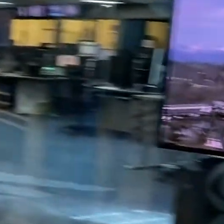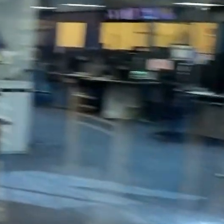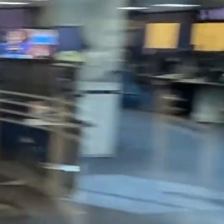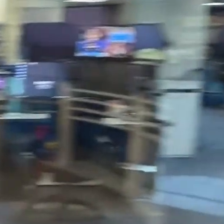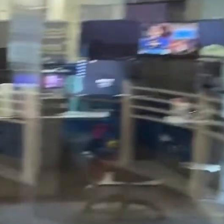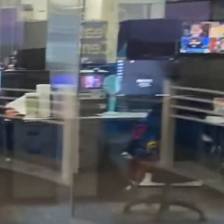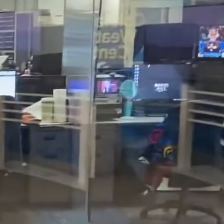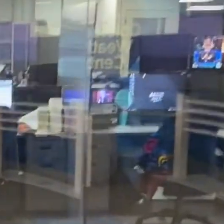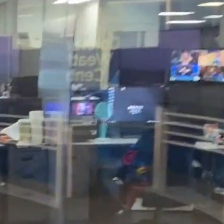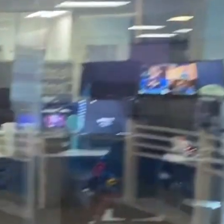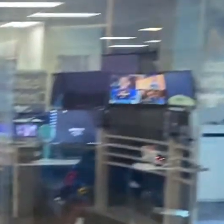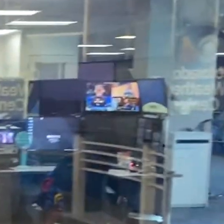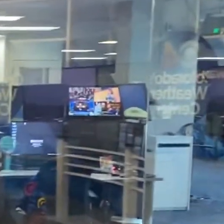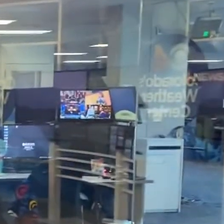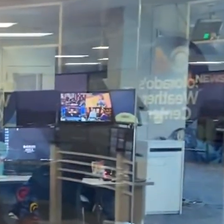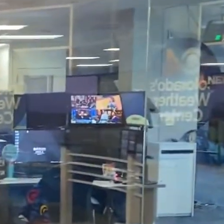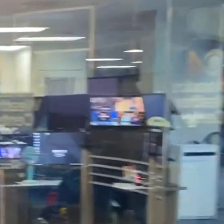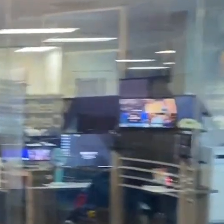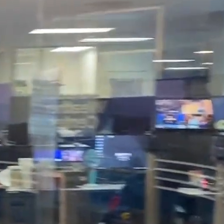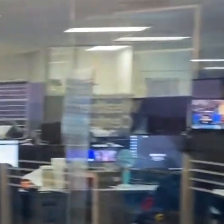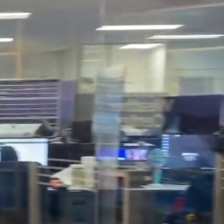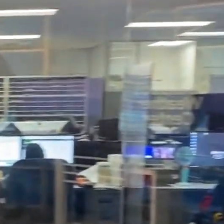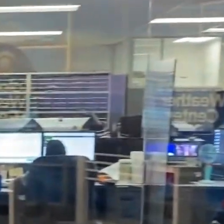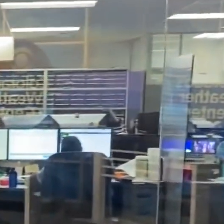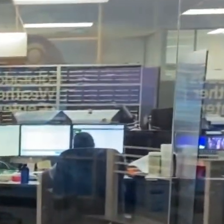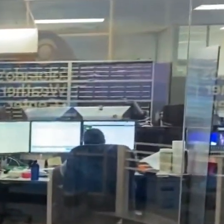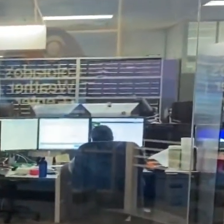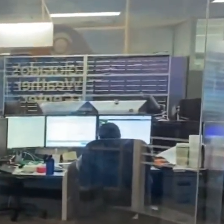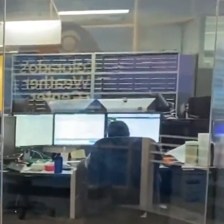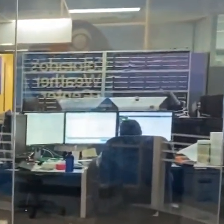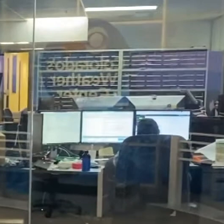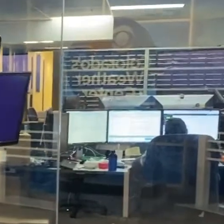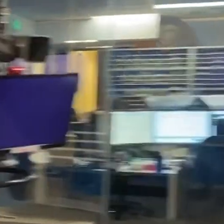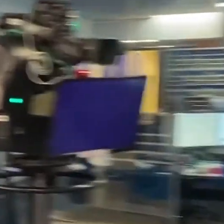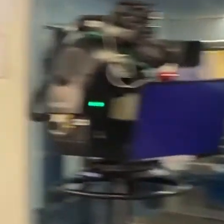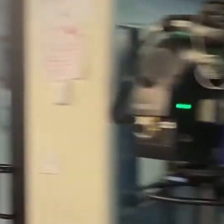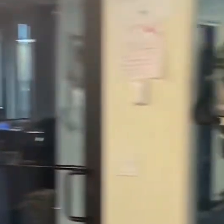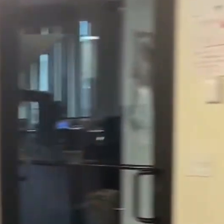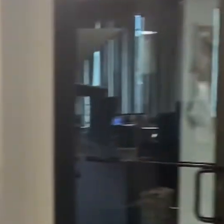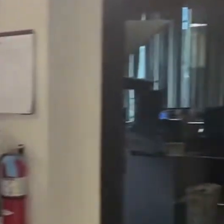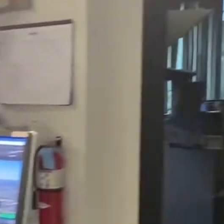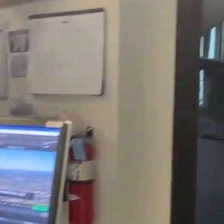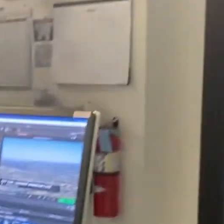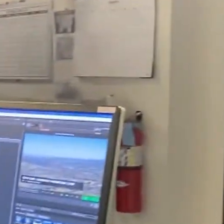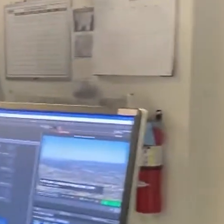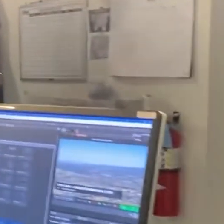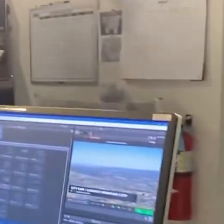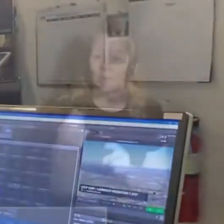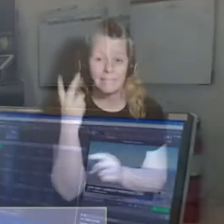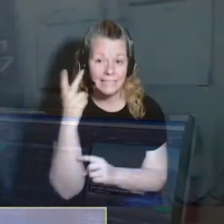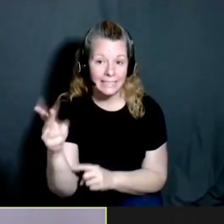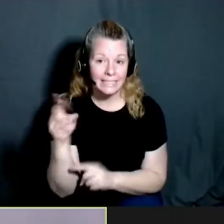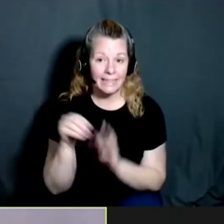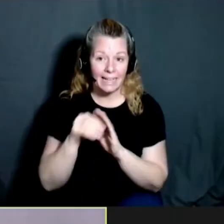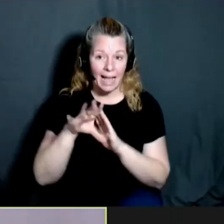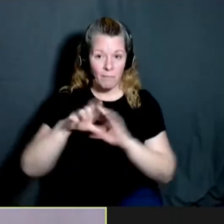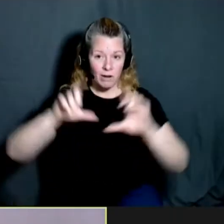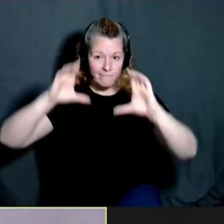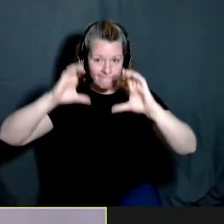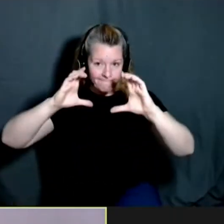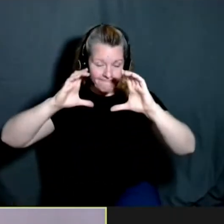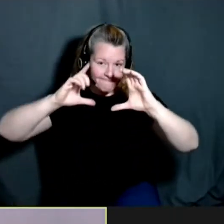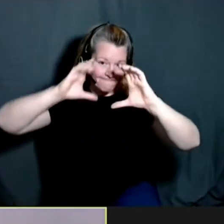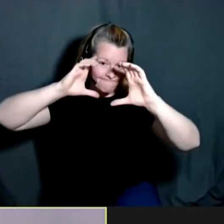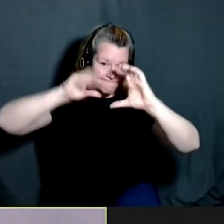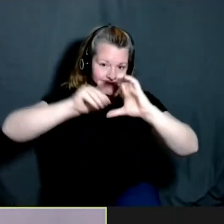the scenes of the newsroom and the weather lab. You only see the camera pointing at me, but behind, there's a whole lot of